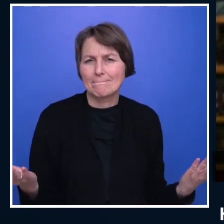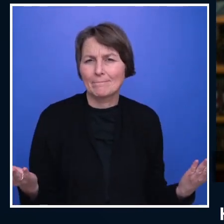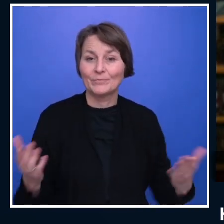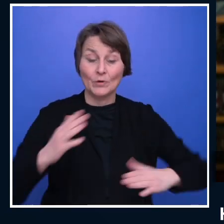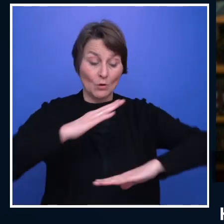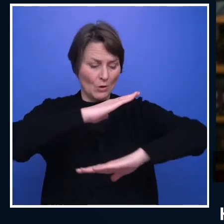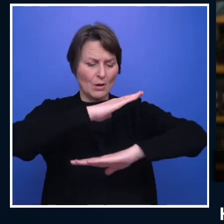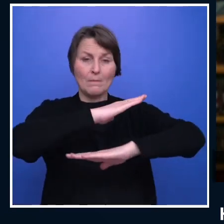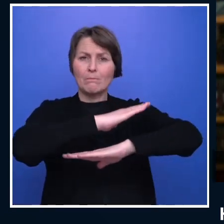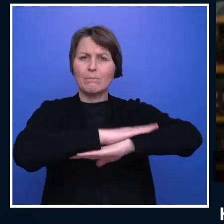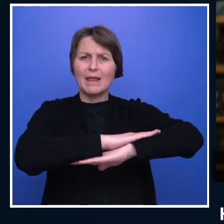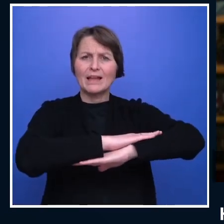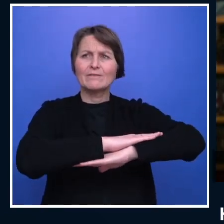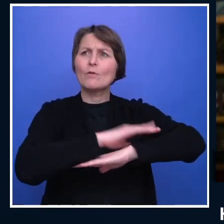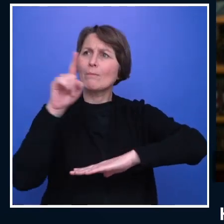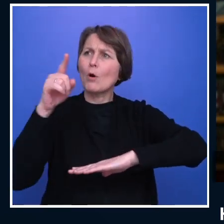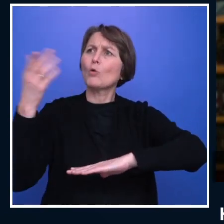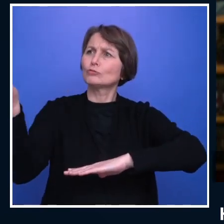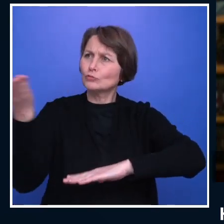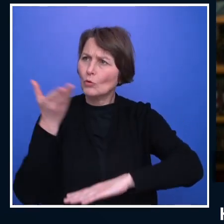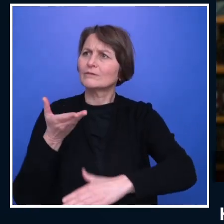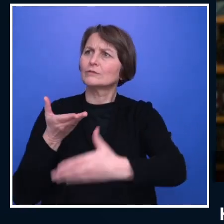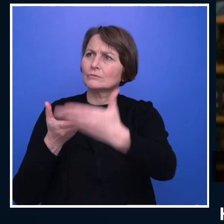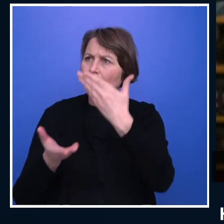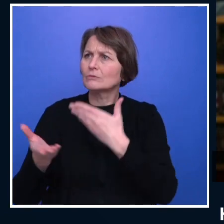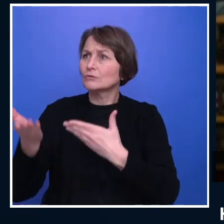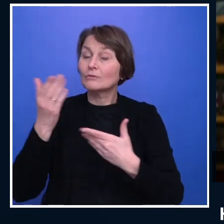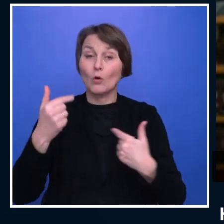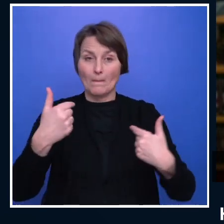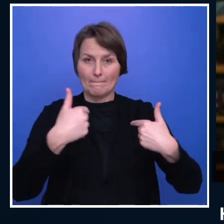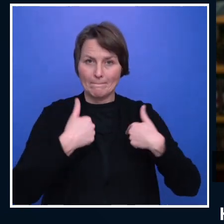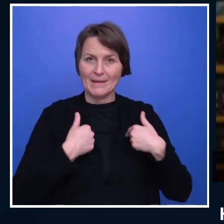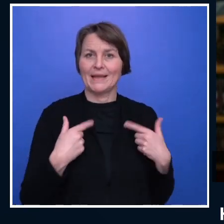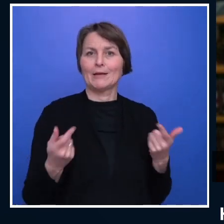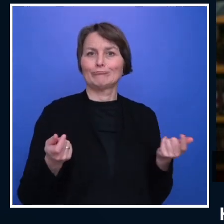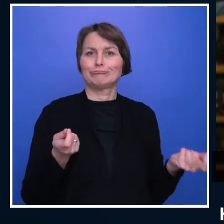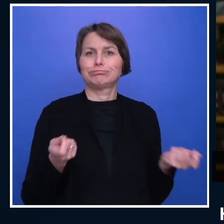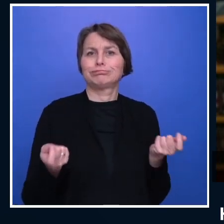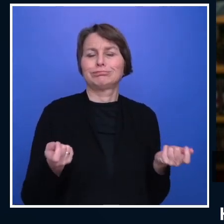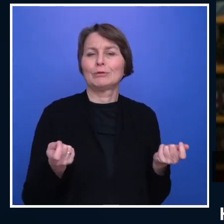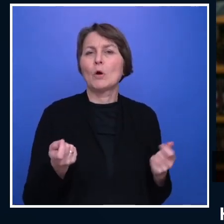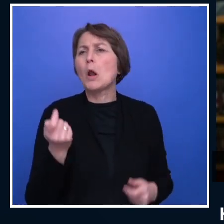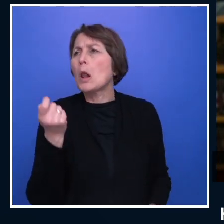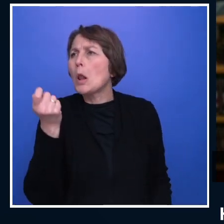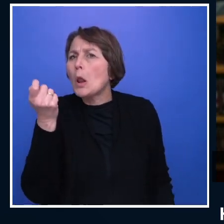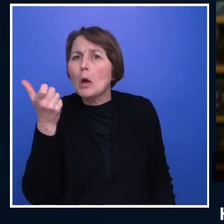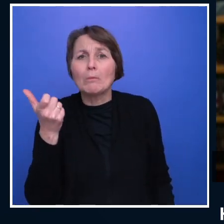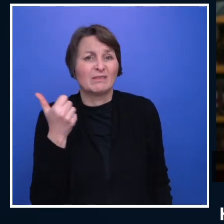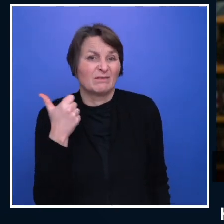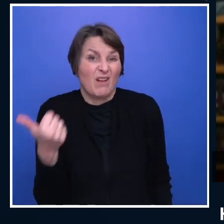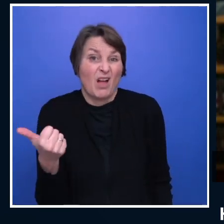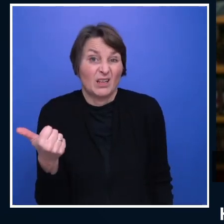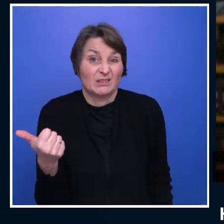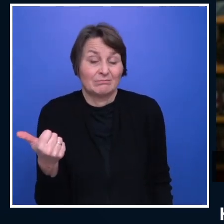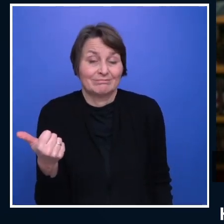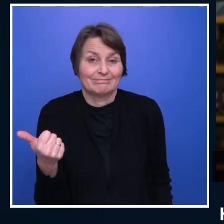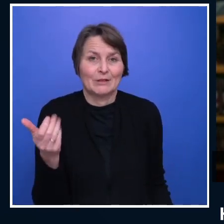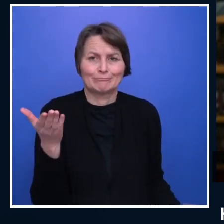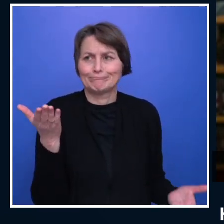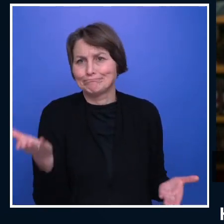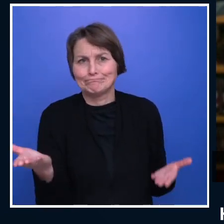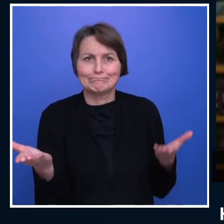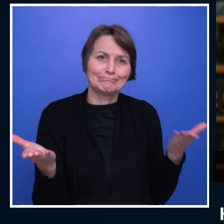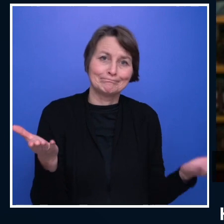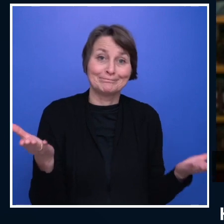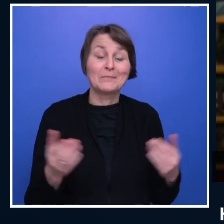be? Do I want it to be very platform as a service or just a little bit platform as a service? Okay, yeah, good decision then